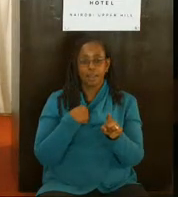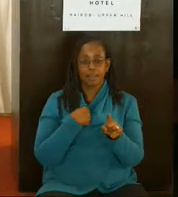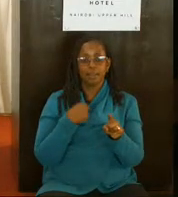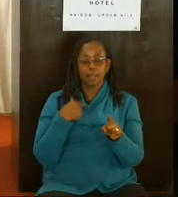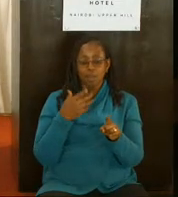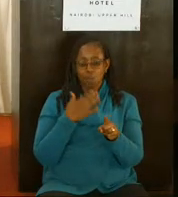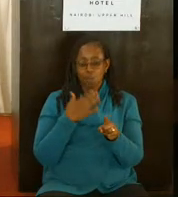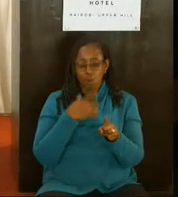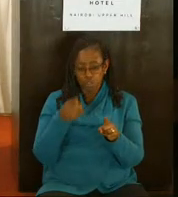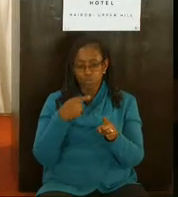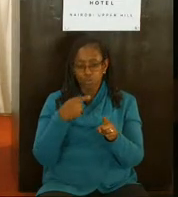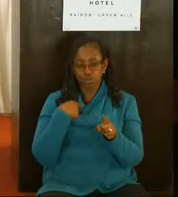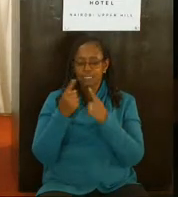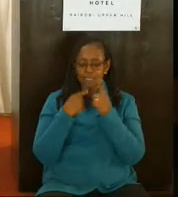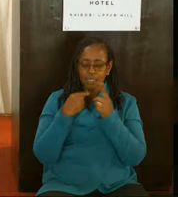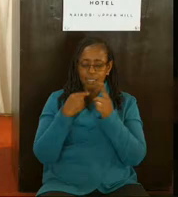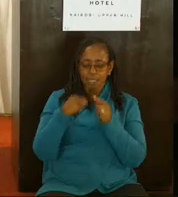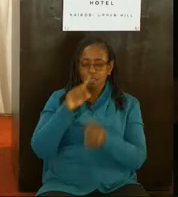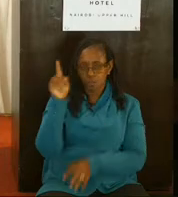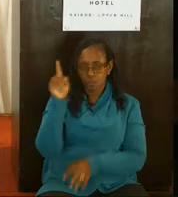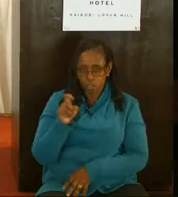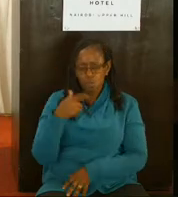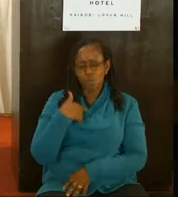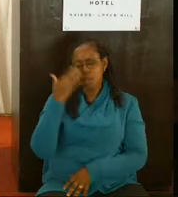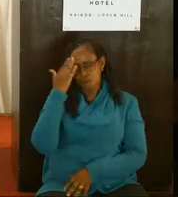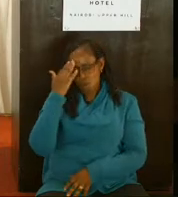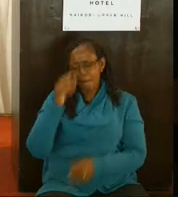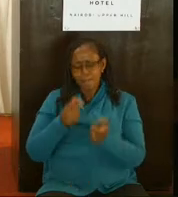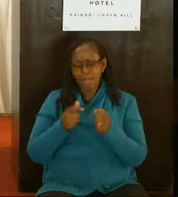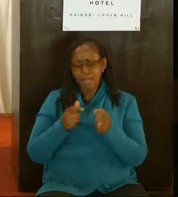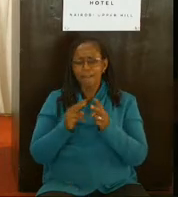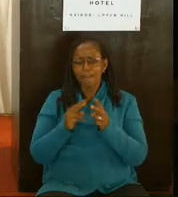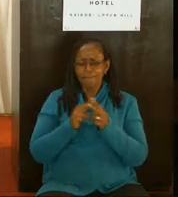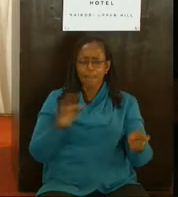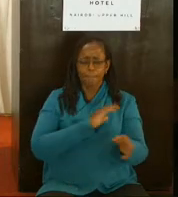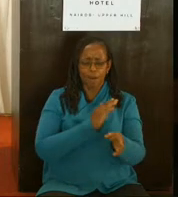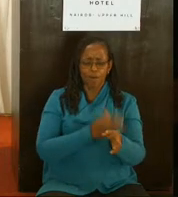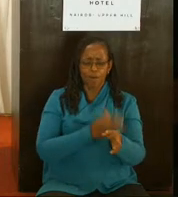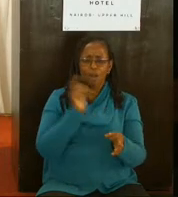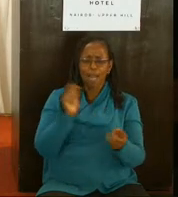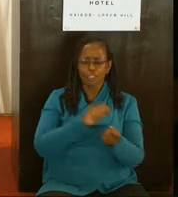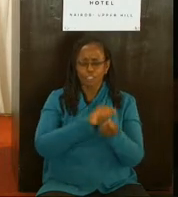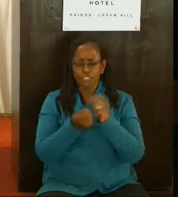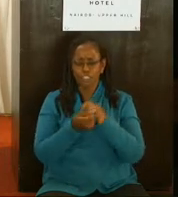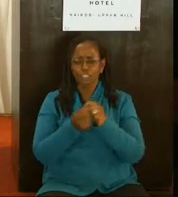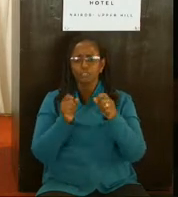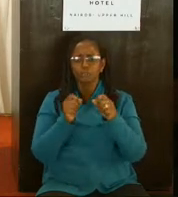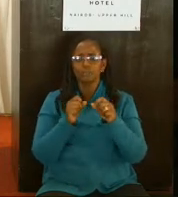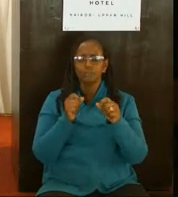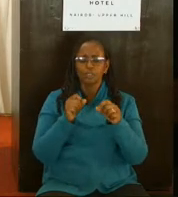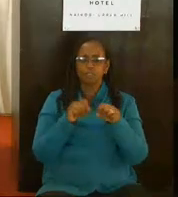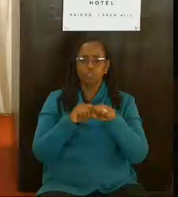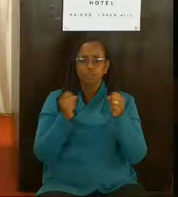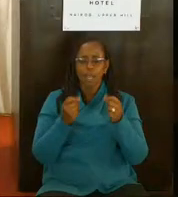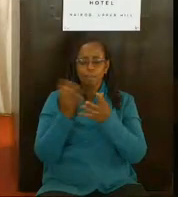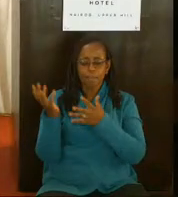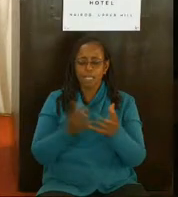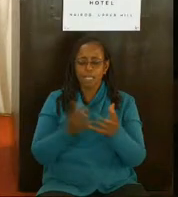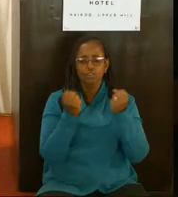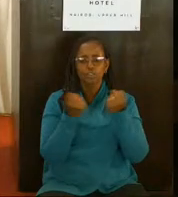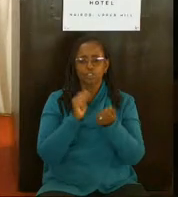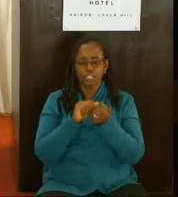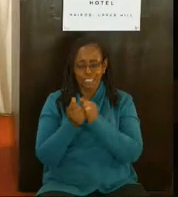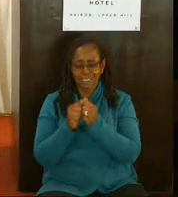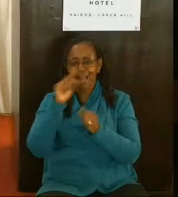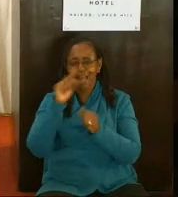I want you to reflect on that question because we know the media as a powerful tool for social change and agenda setting uh which we have used previously